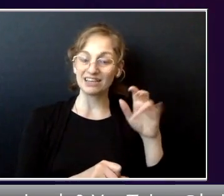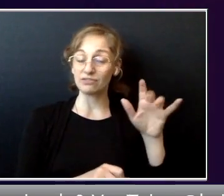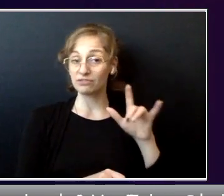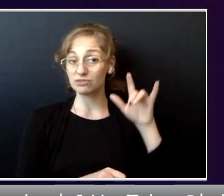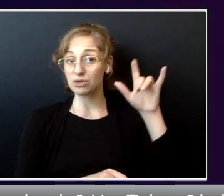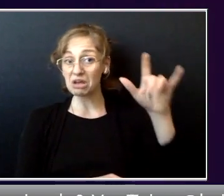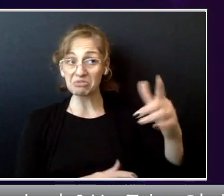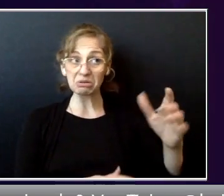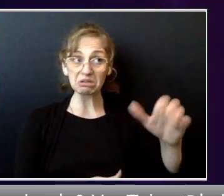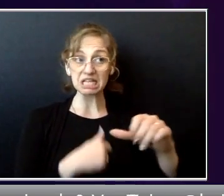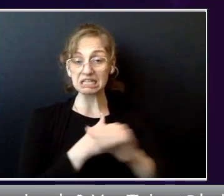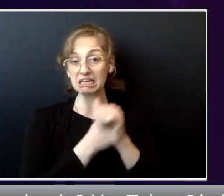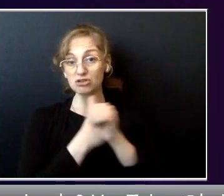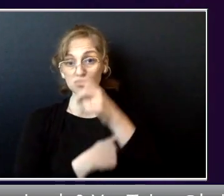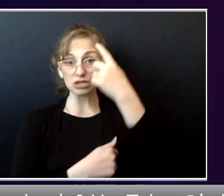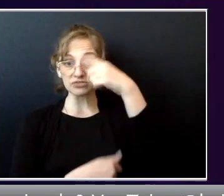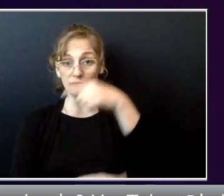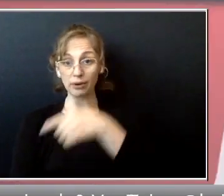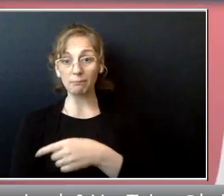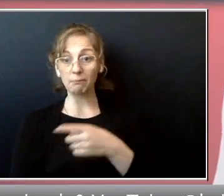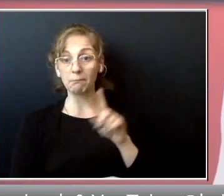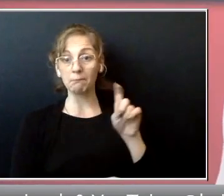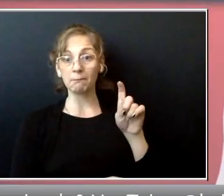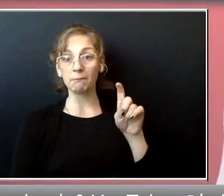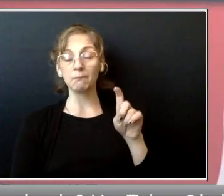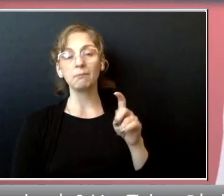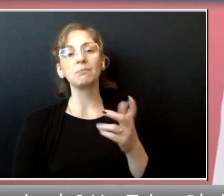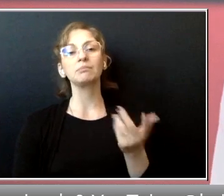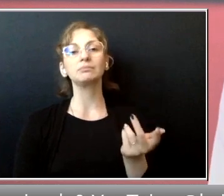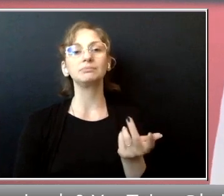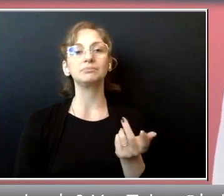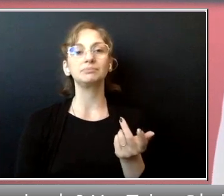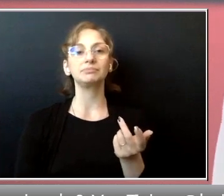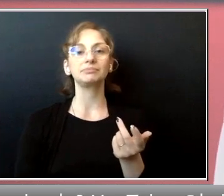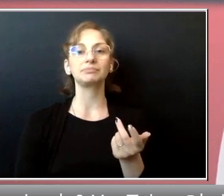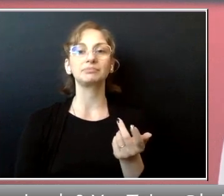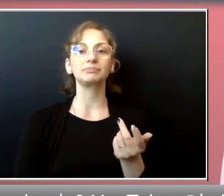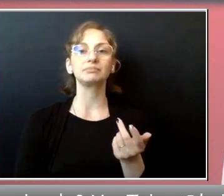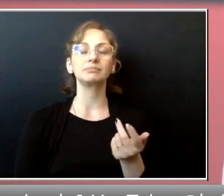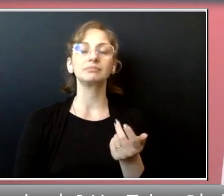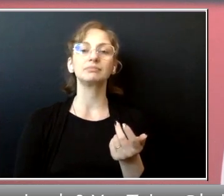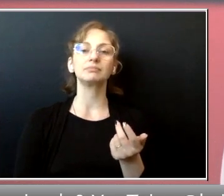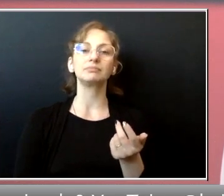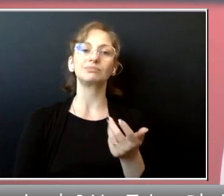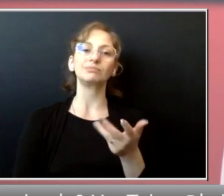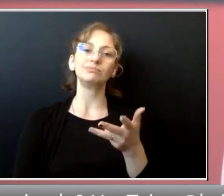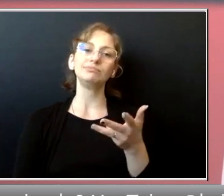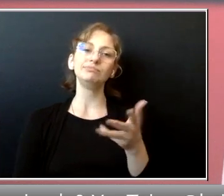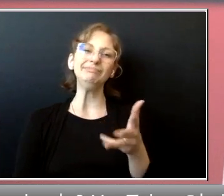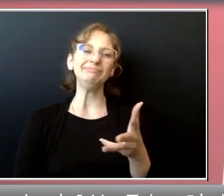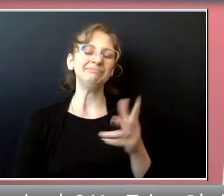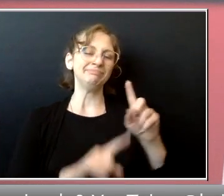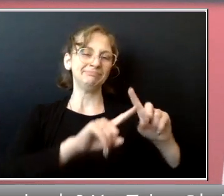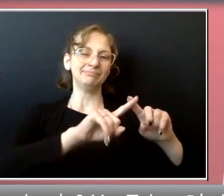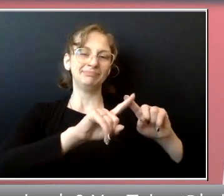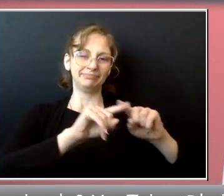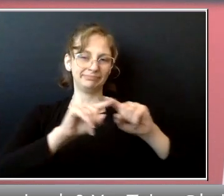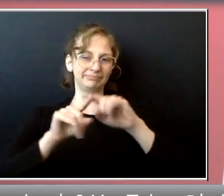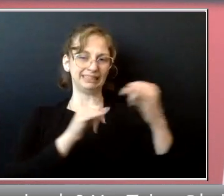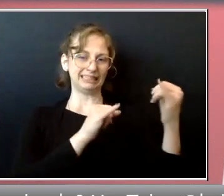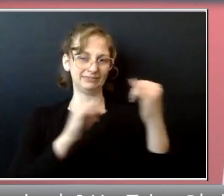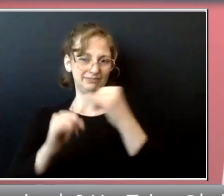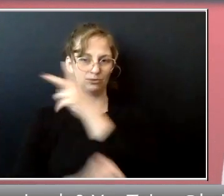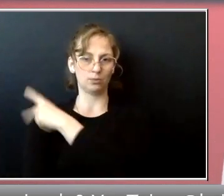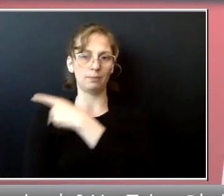him? So it's sort of patient by patient, and so he can definitely